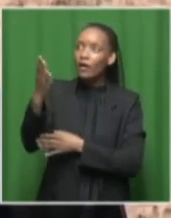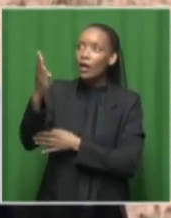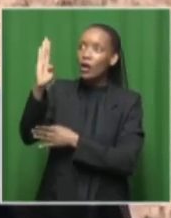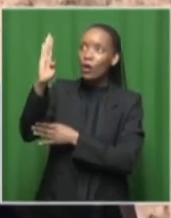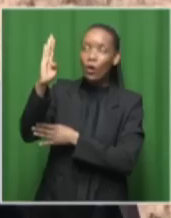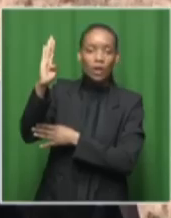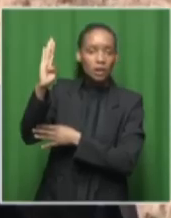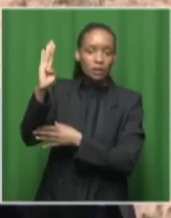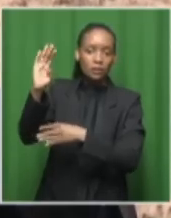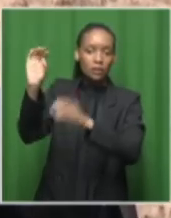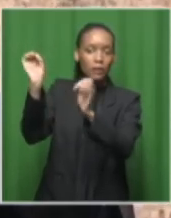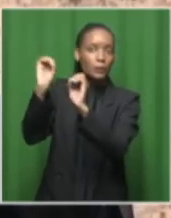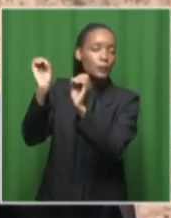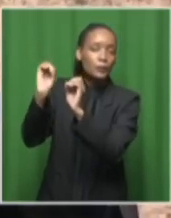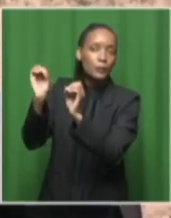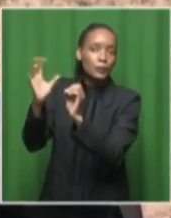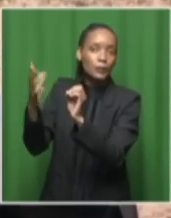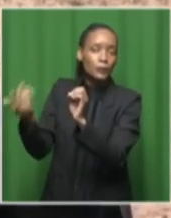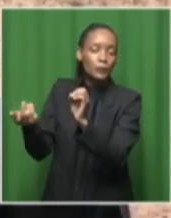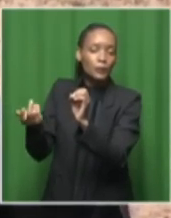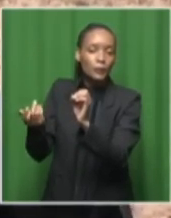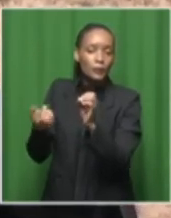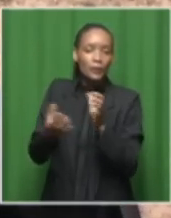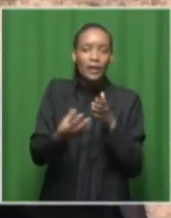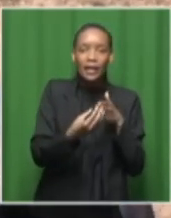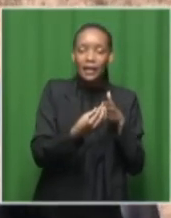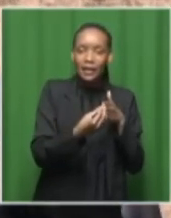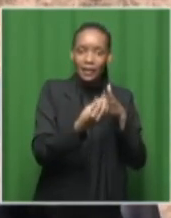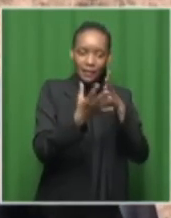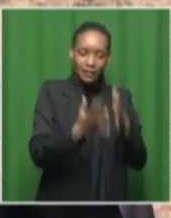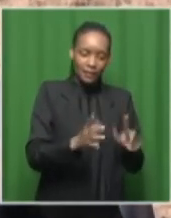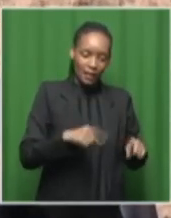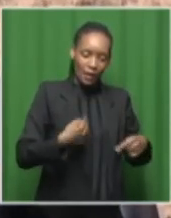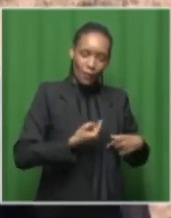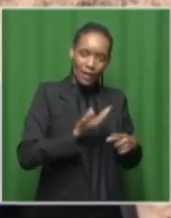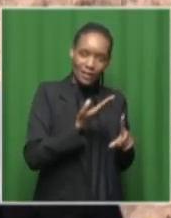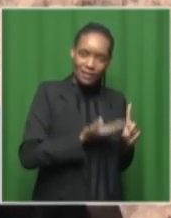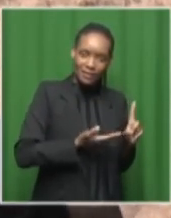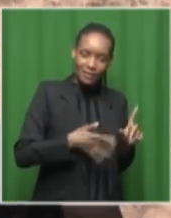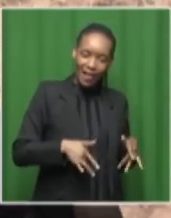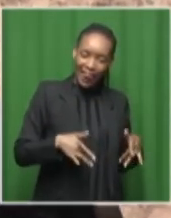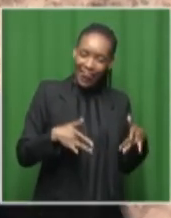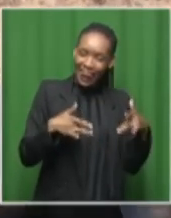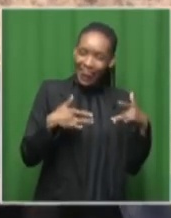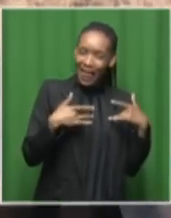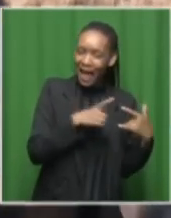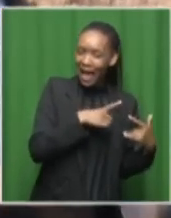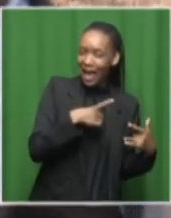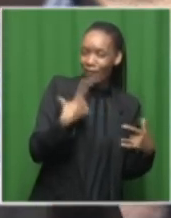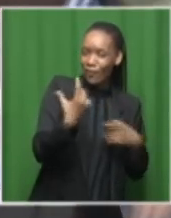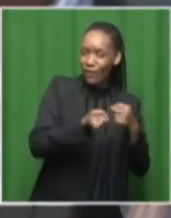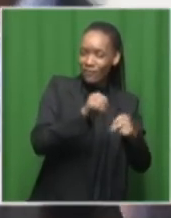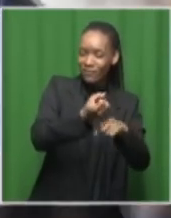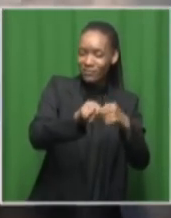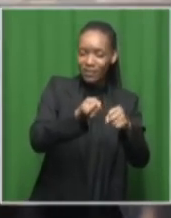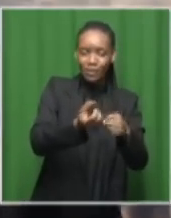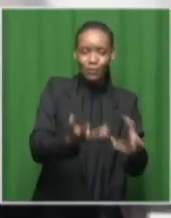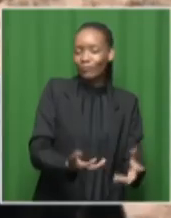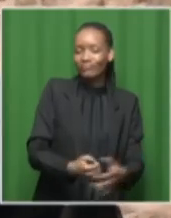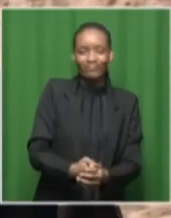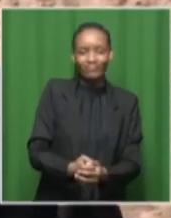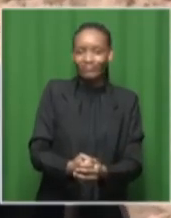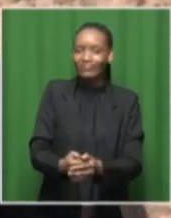be attain so many years. So we thank him for being merciful to